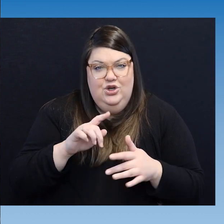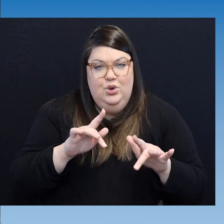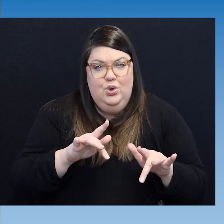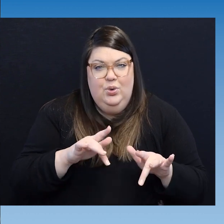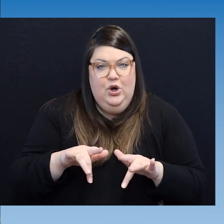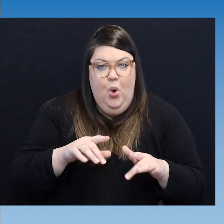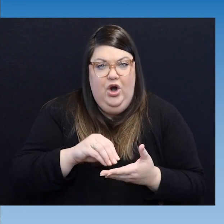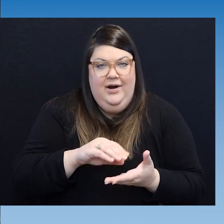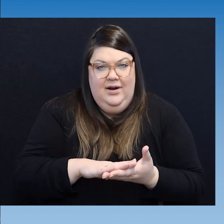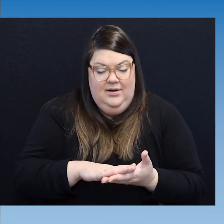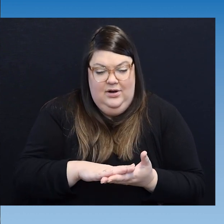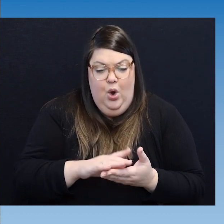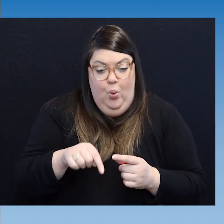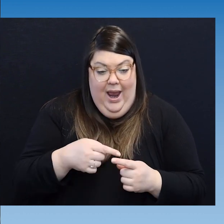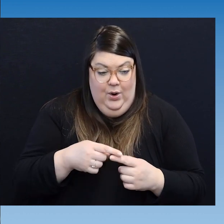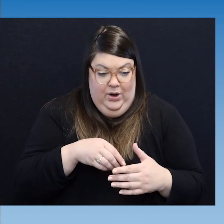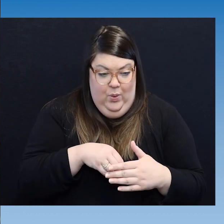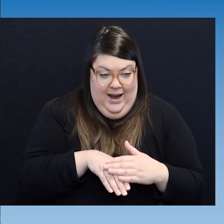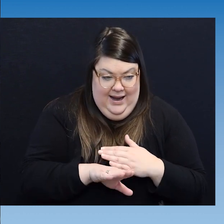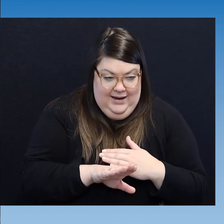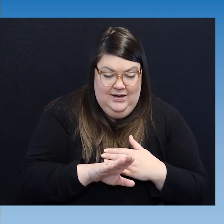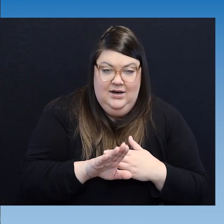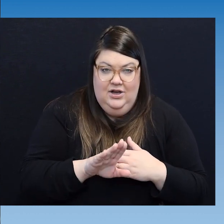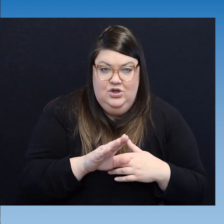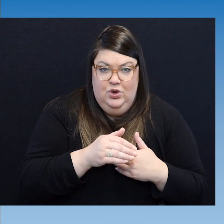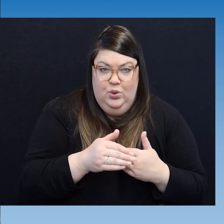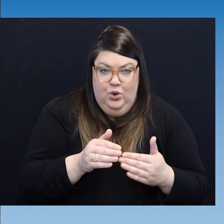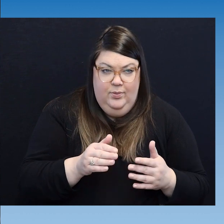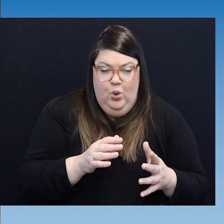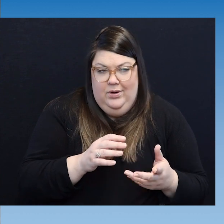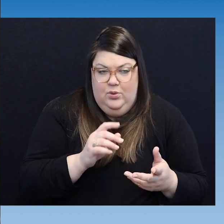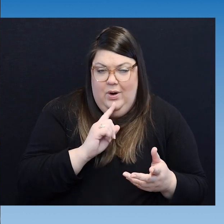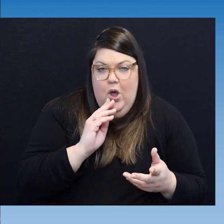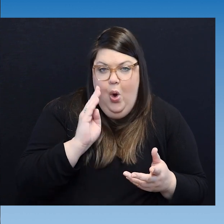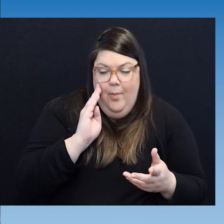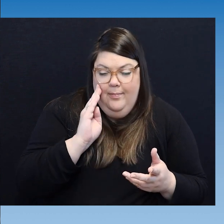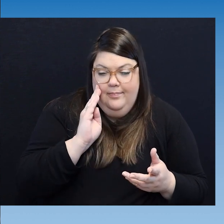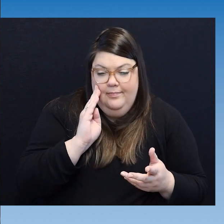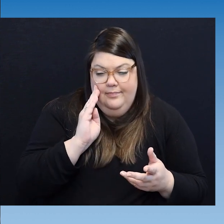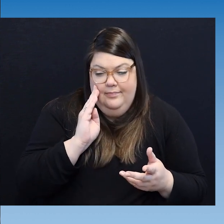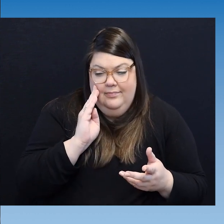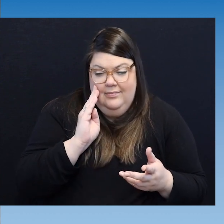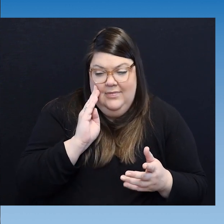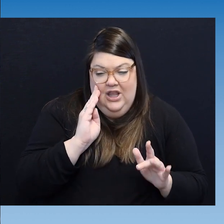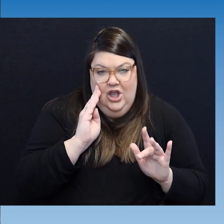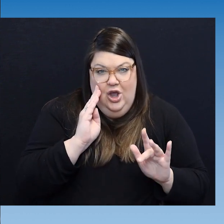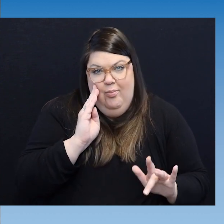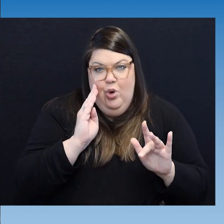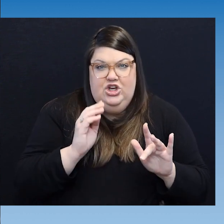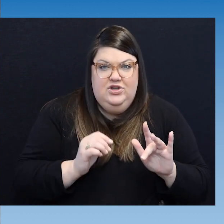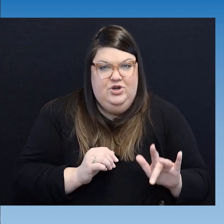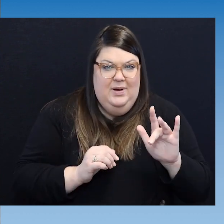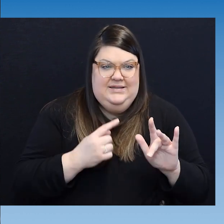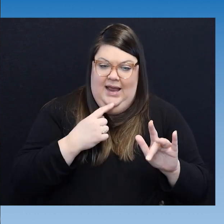record when we went in to the facility, the room or the home, but push a button, say